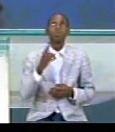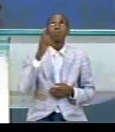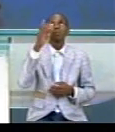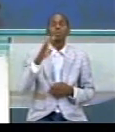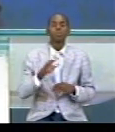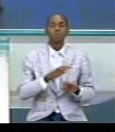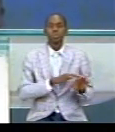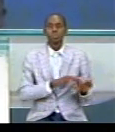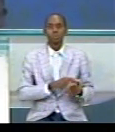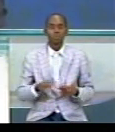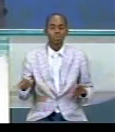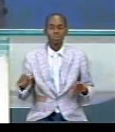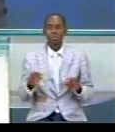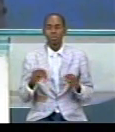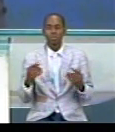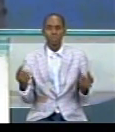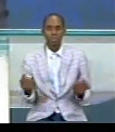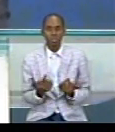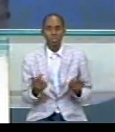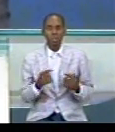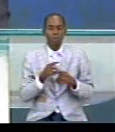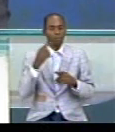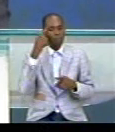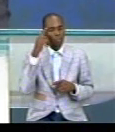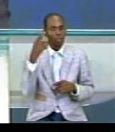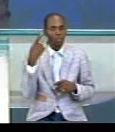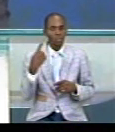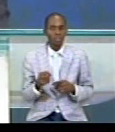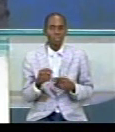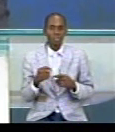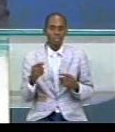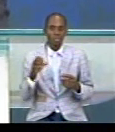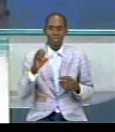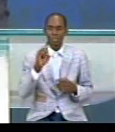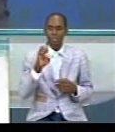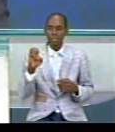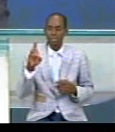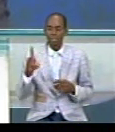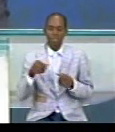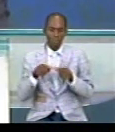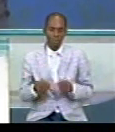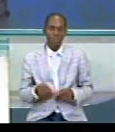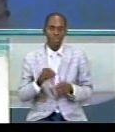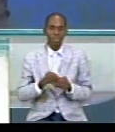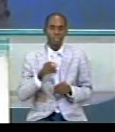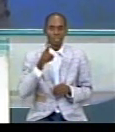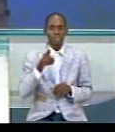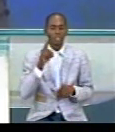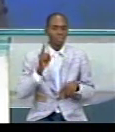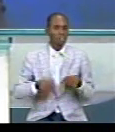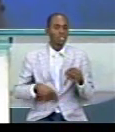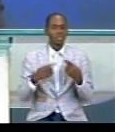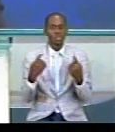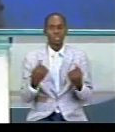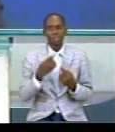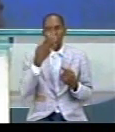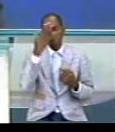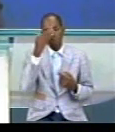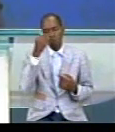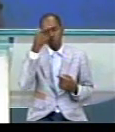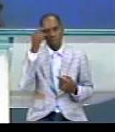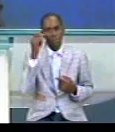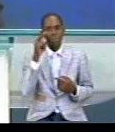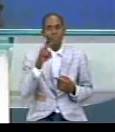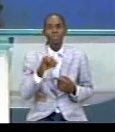his seed remaineth in him, and he cannot sin because he is